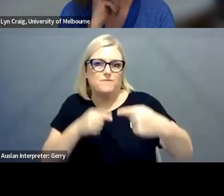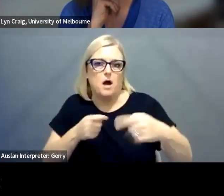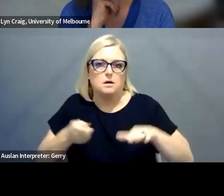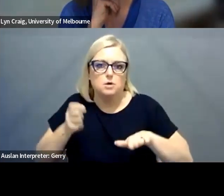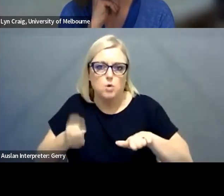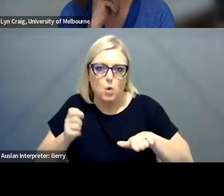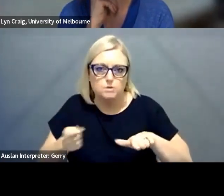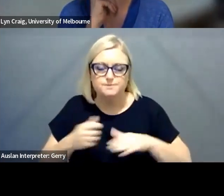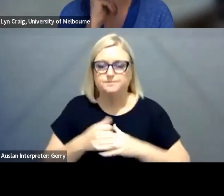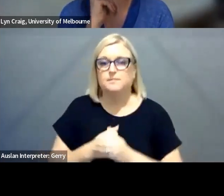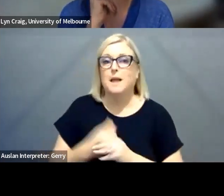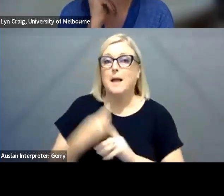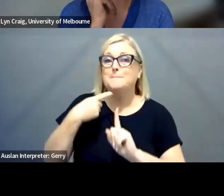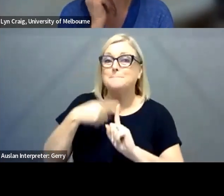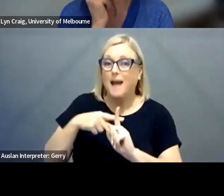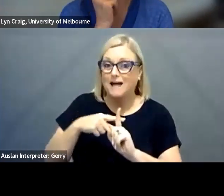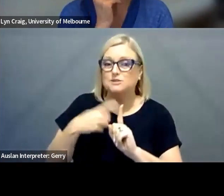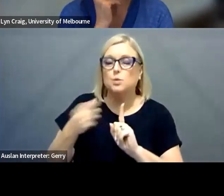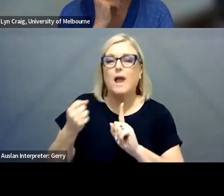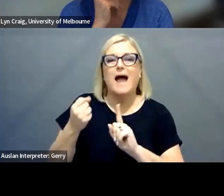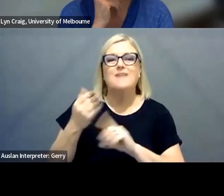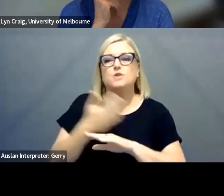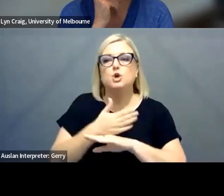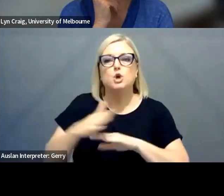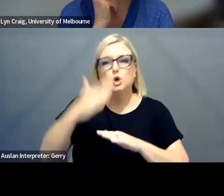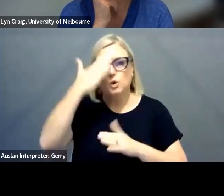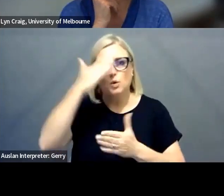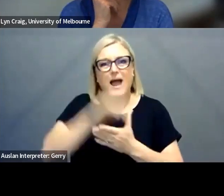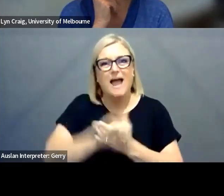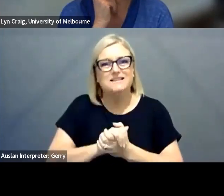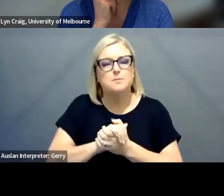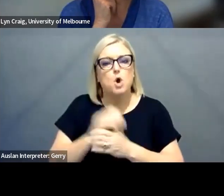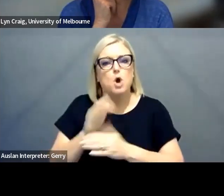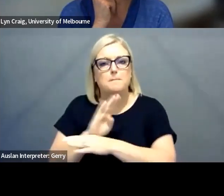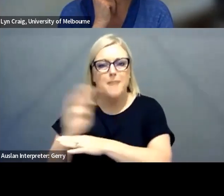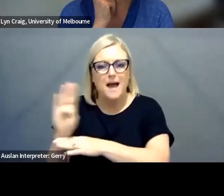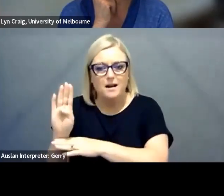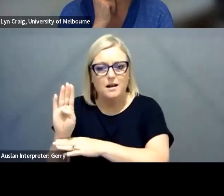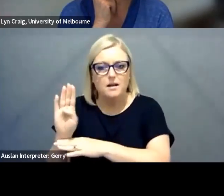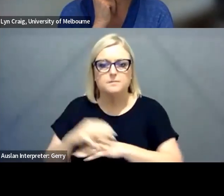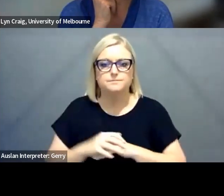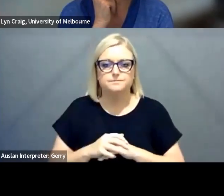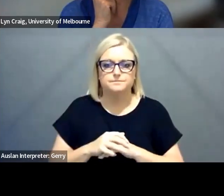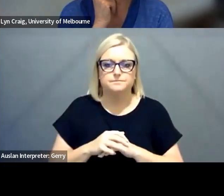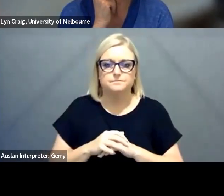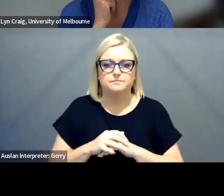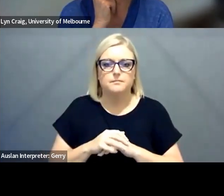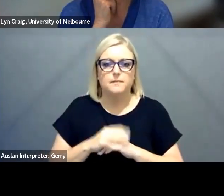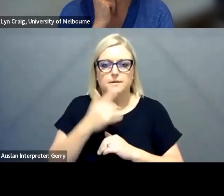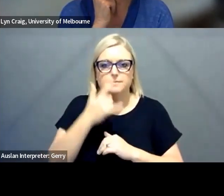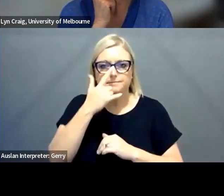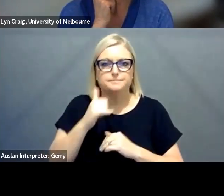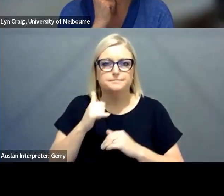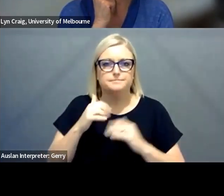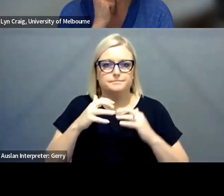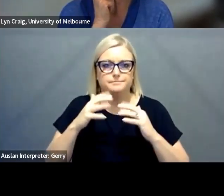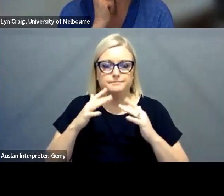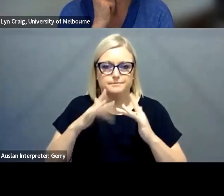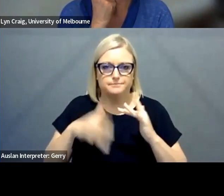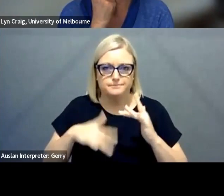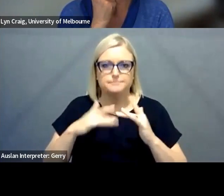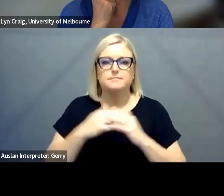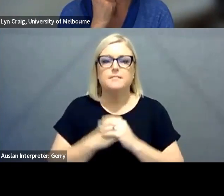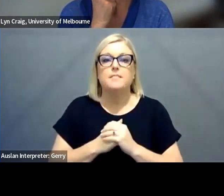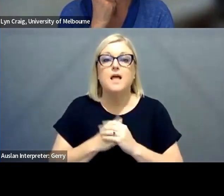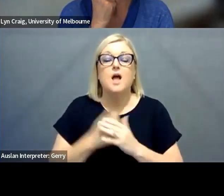panels in the Fair Work Commission. One is the pay panel and another one is the community sector panel. And